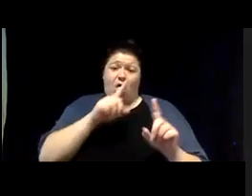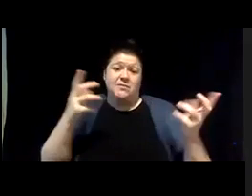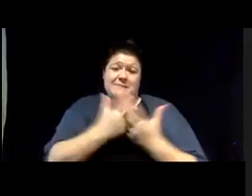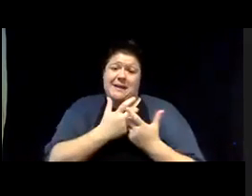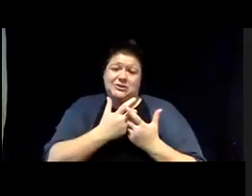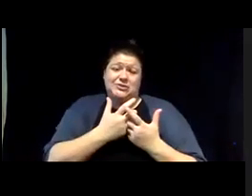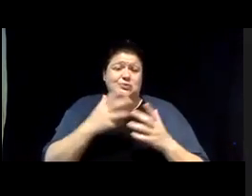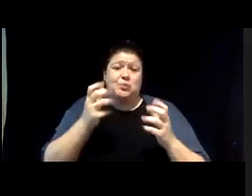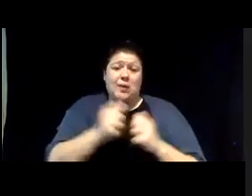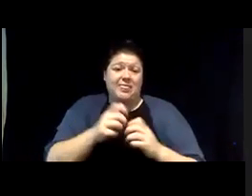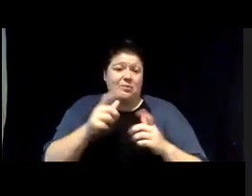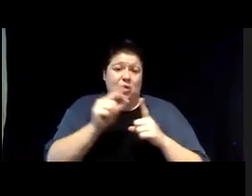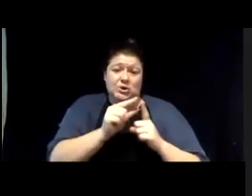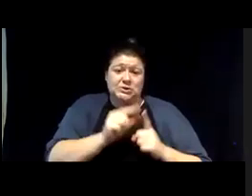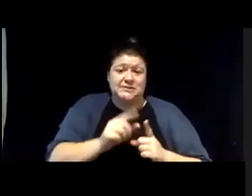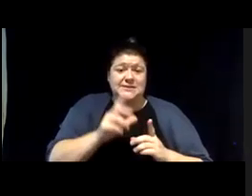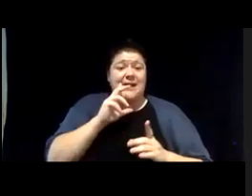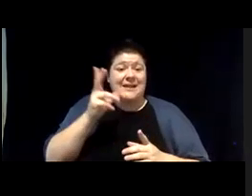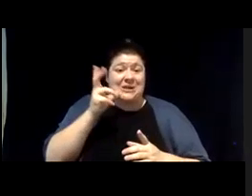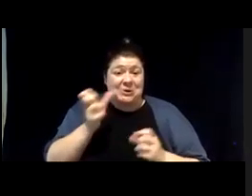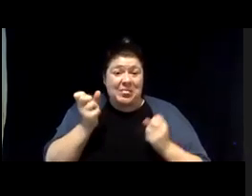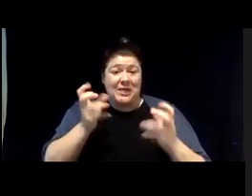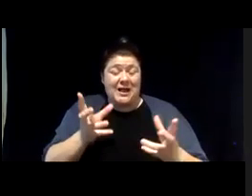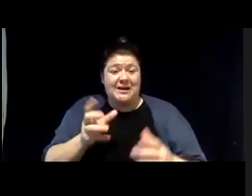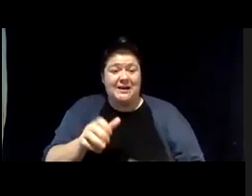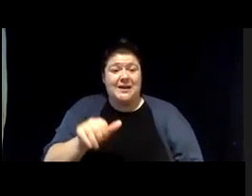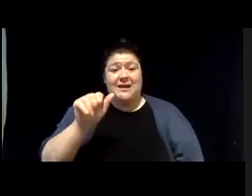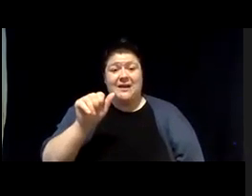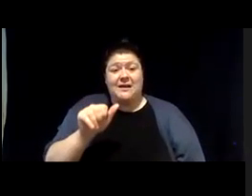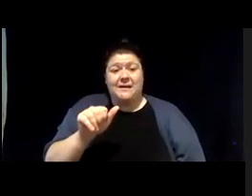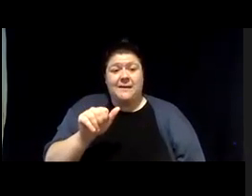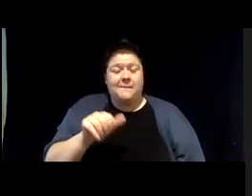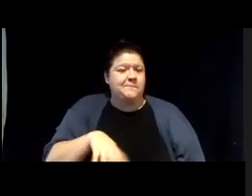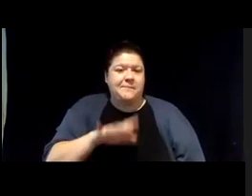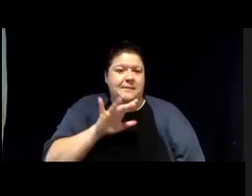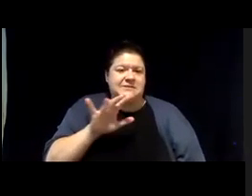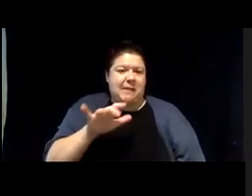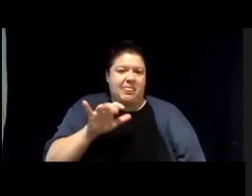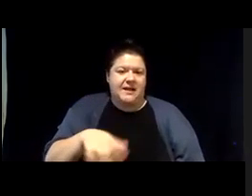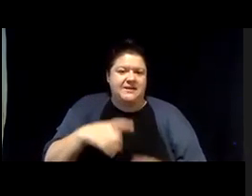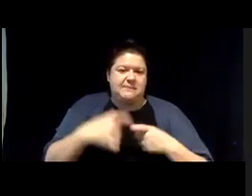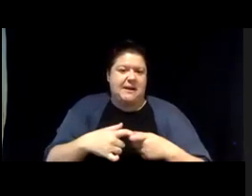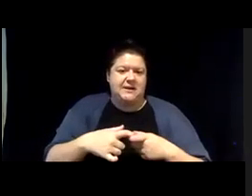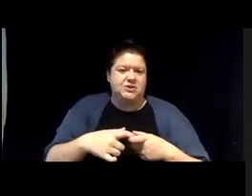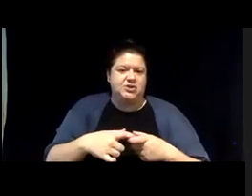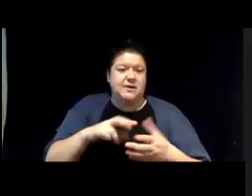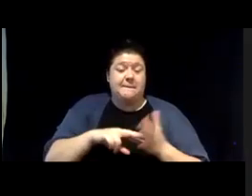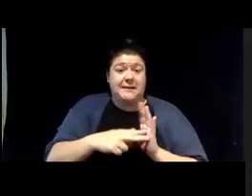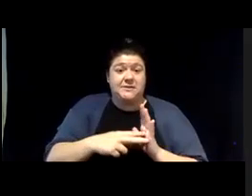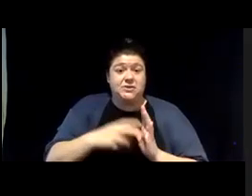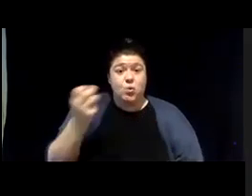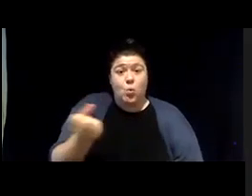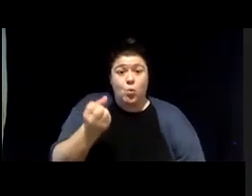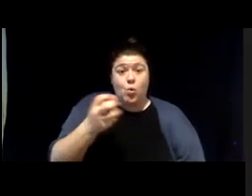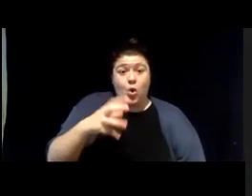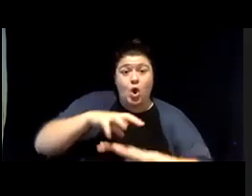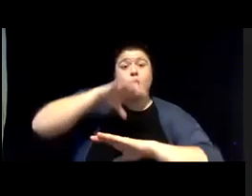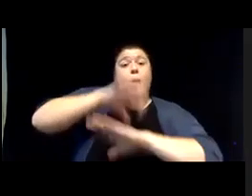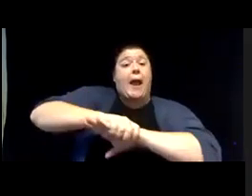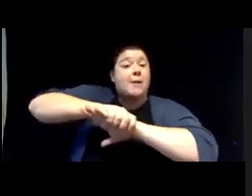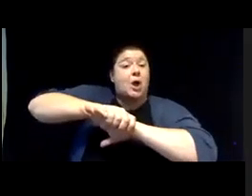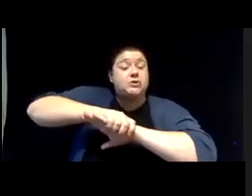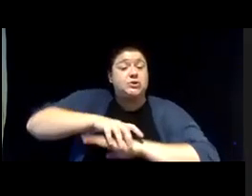hear a lot when I'm interpreting is the word agarrar, which is to grab onto. right? And